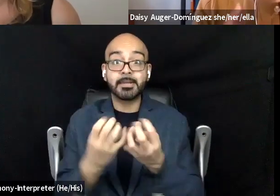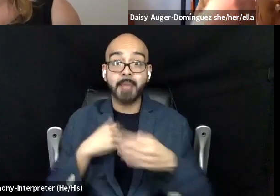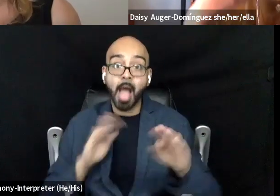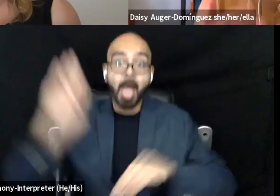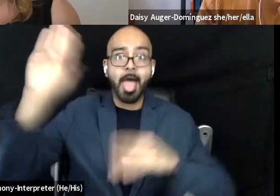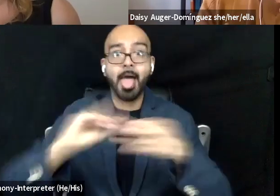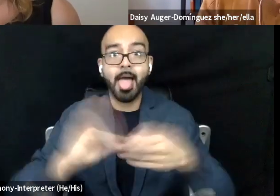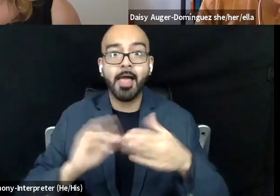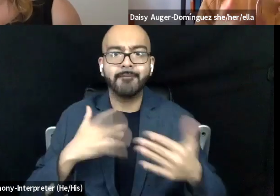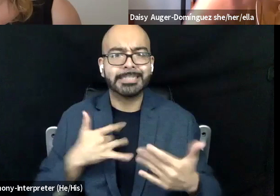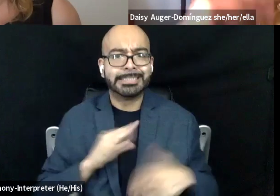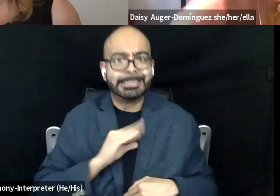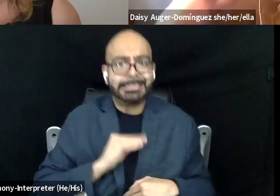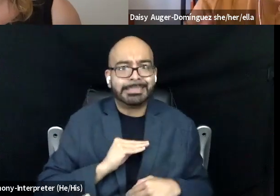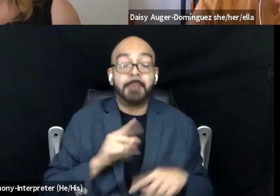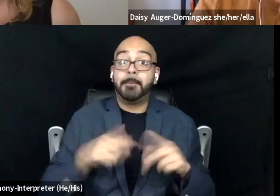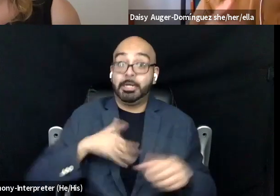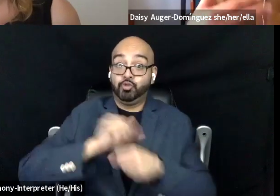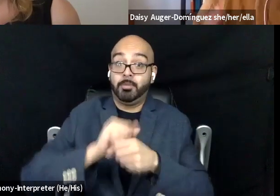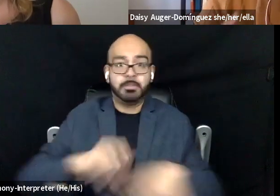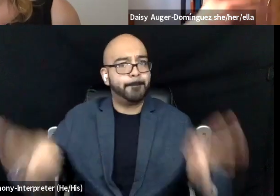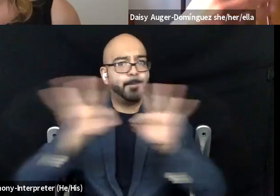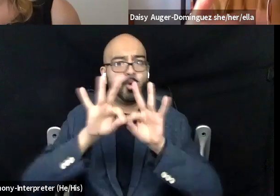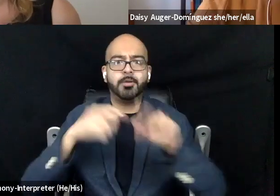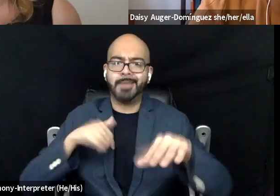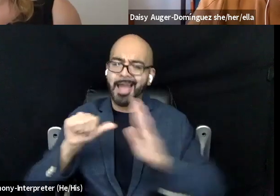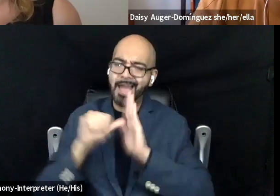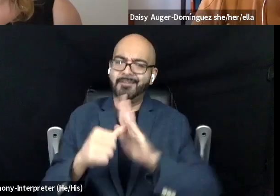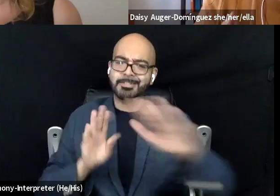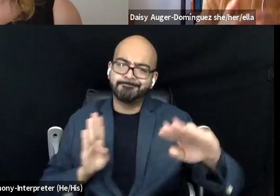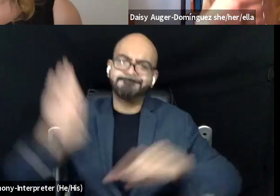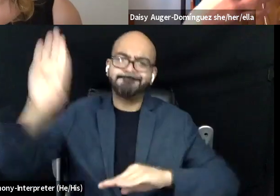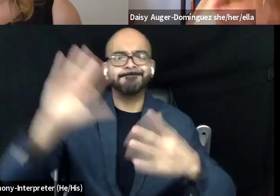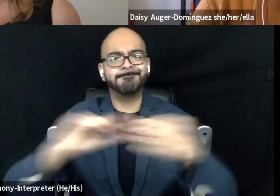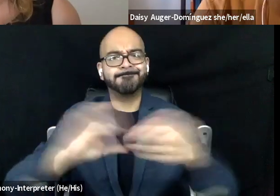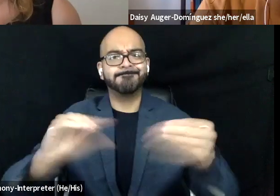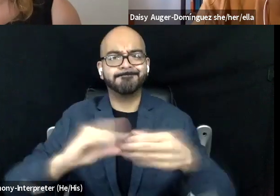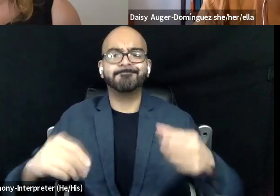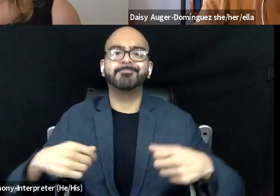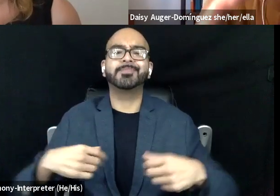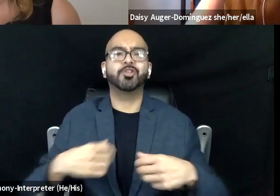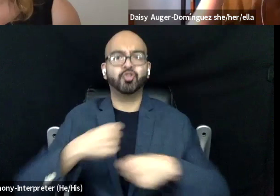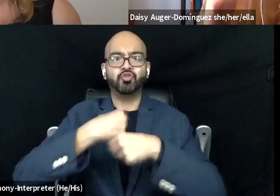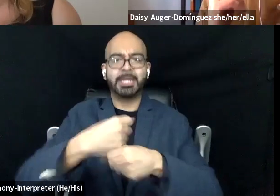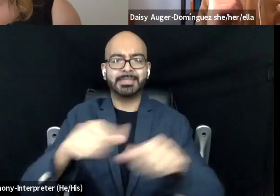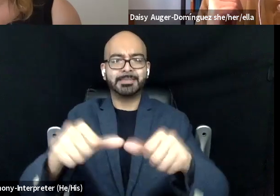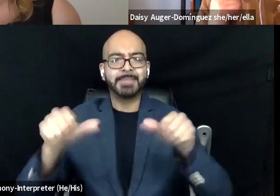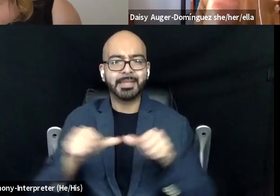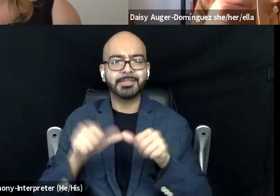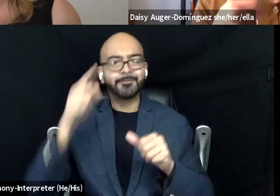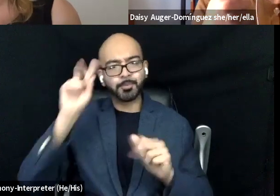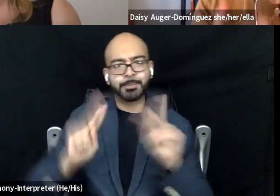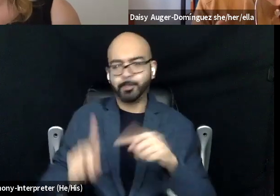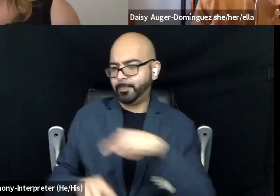meetings, I emphasize that I create a space for those who may be feeling uncomfortable, who may be feeling disconnected,